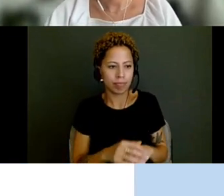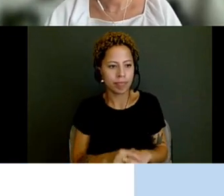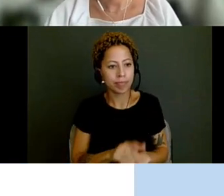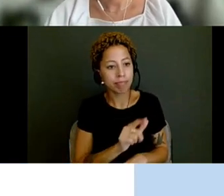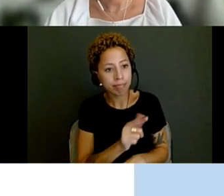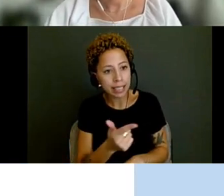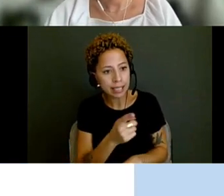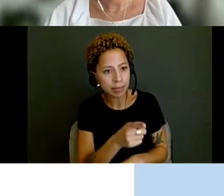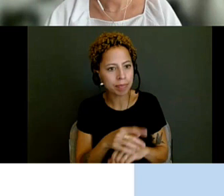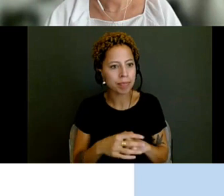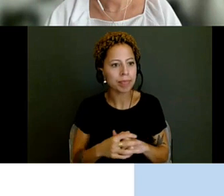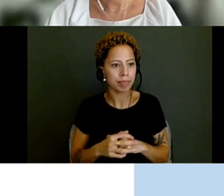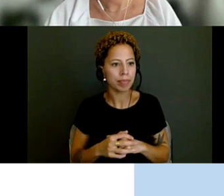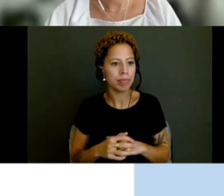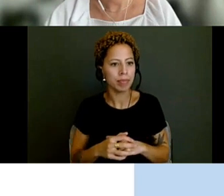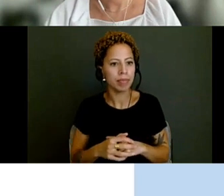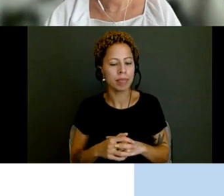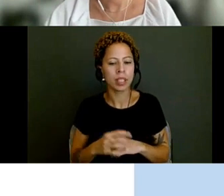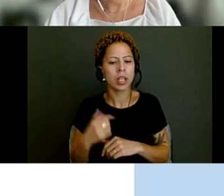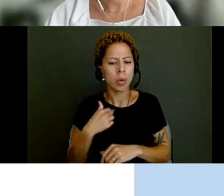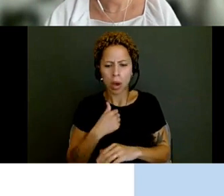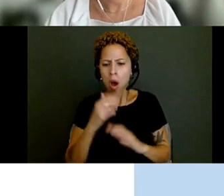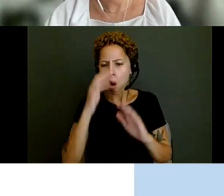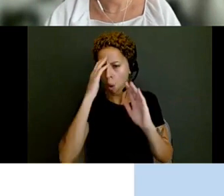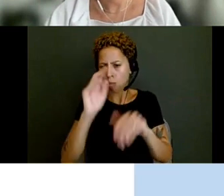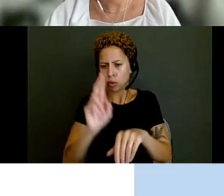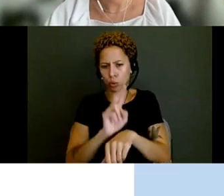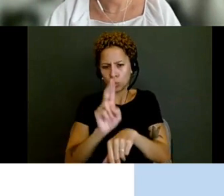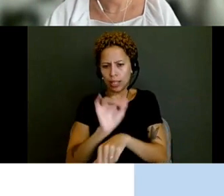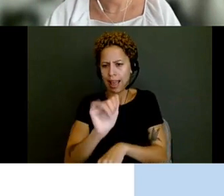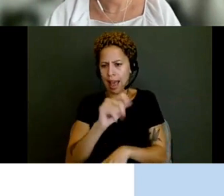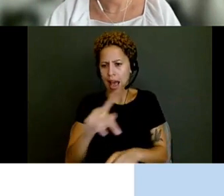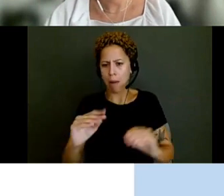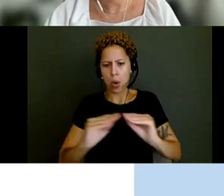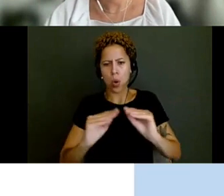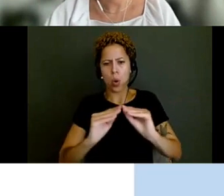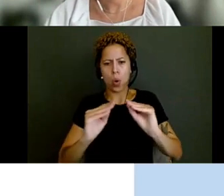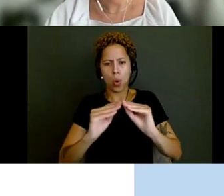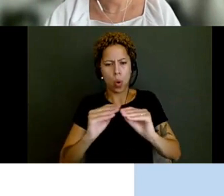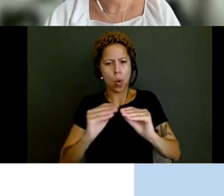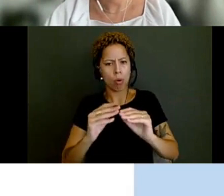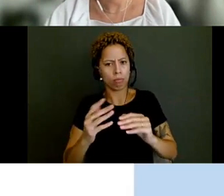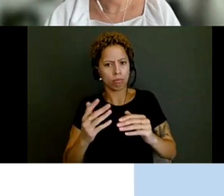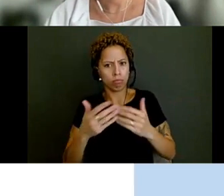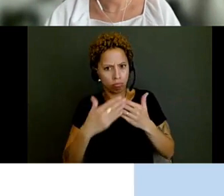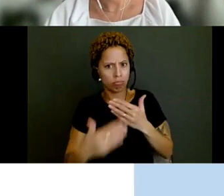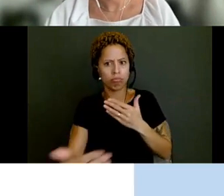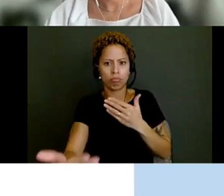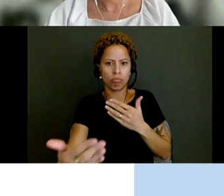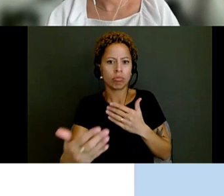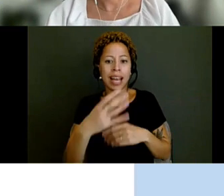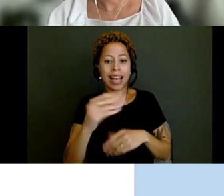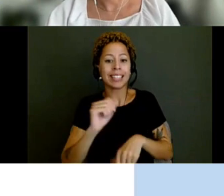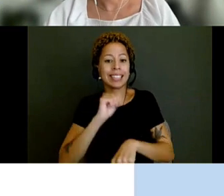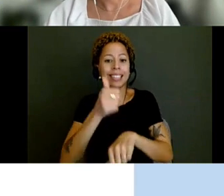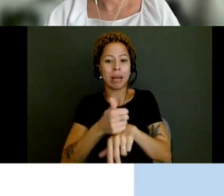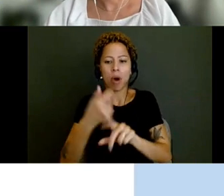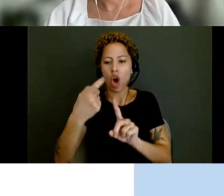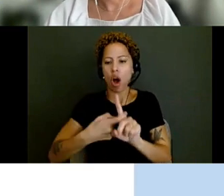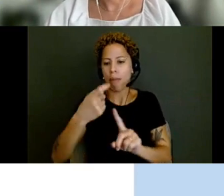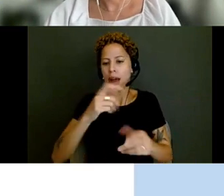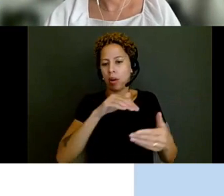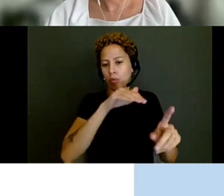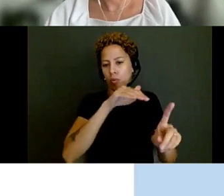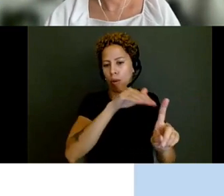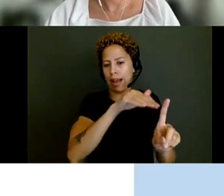We hope to expand our use of the app in the future. We want to set it up to send automatic reminders. Now, I don't know why we haven't